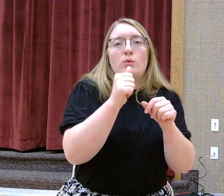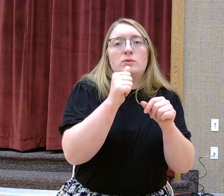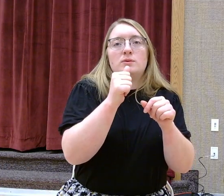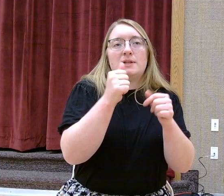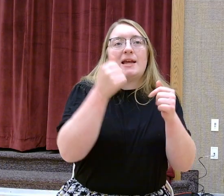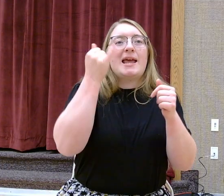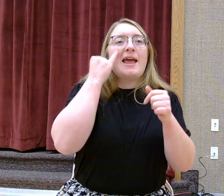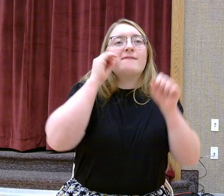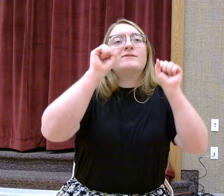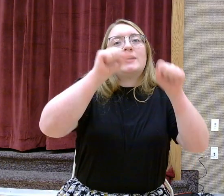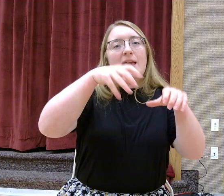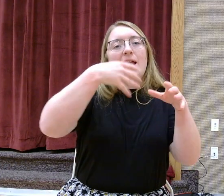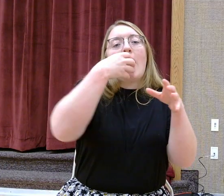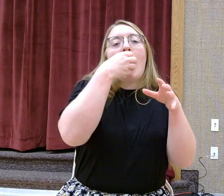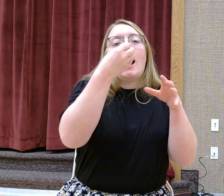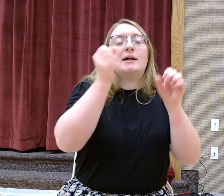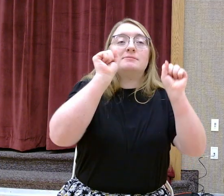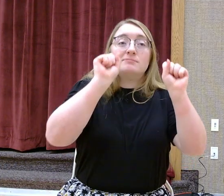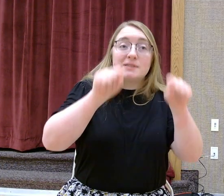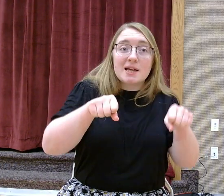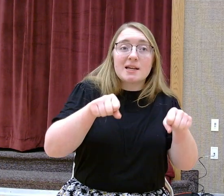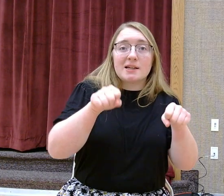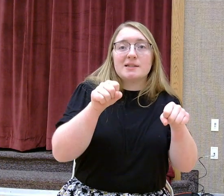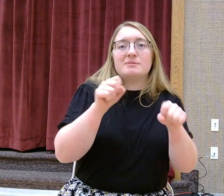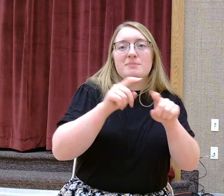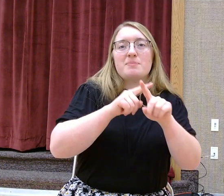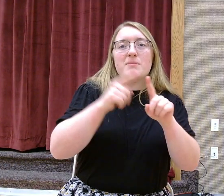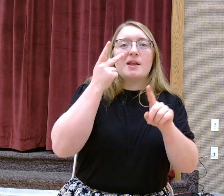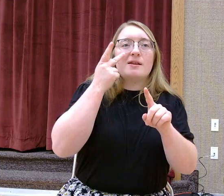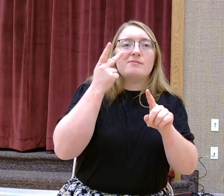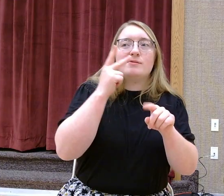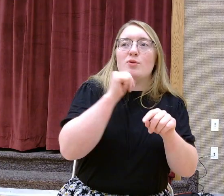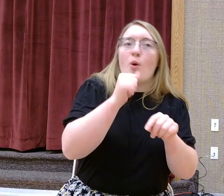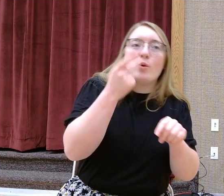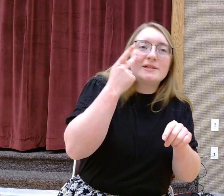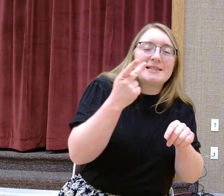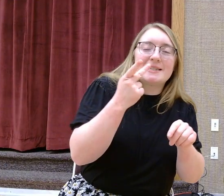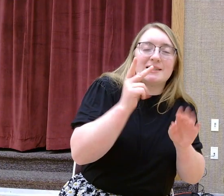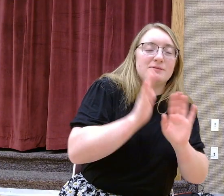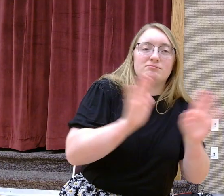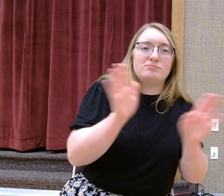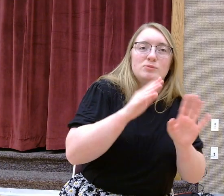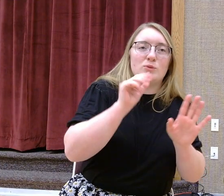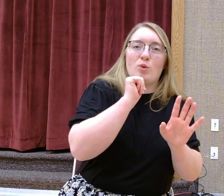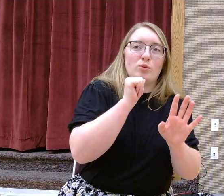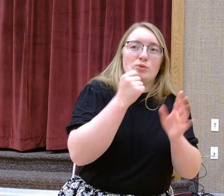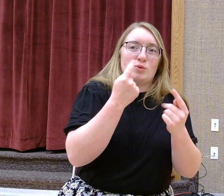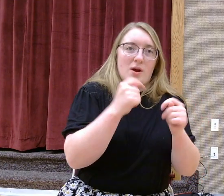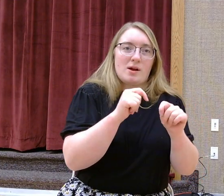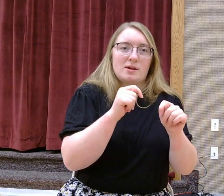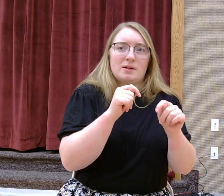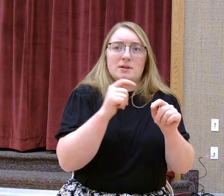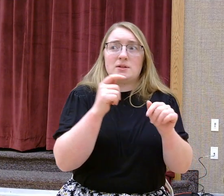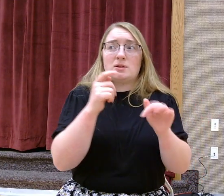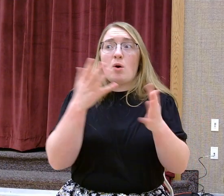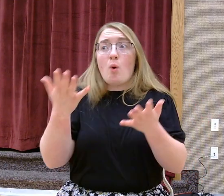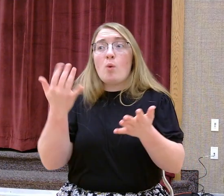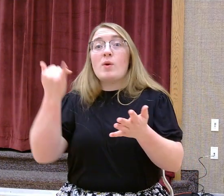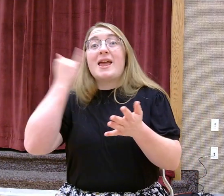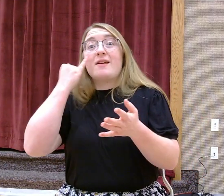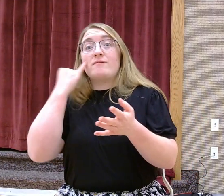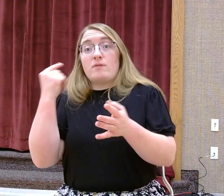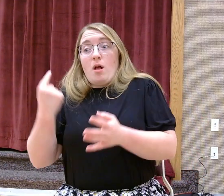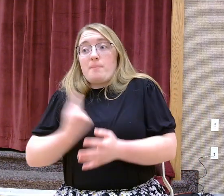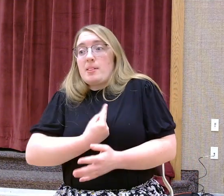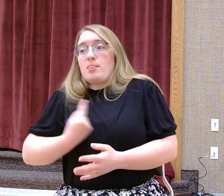Just keep doing those finger thrusts or keep doing those Heimlich to try and get that out. Yes? What if you're alone? So tables sometimes, if you